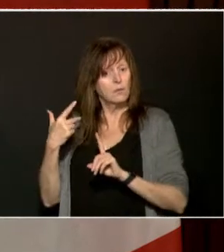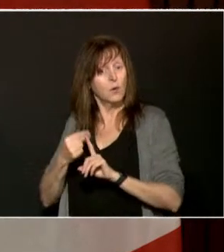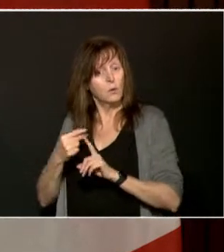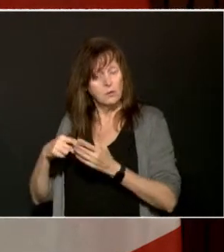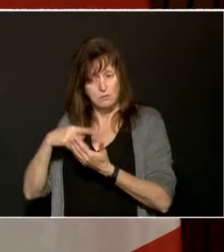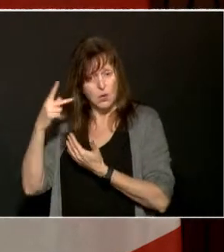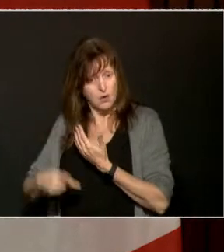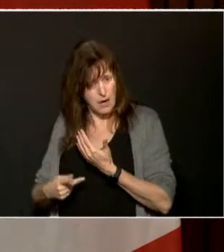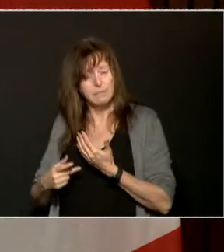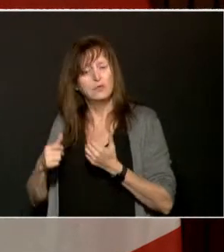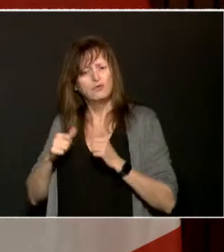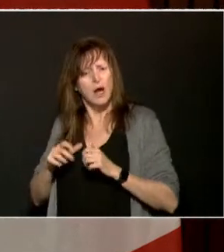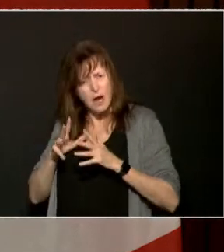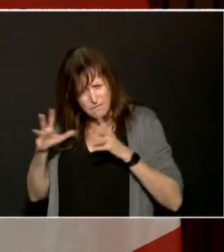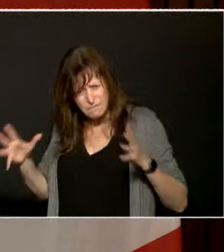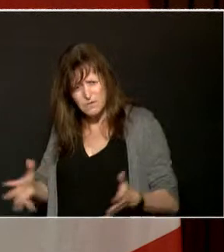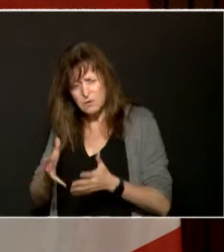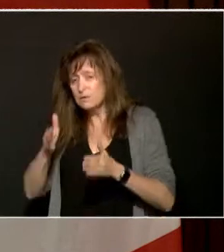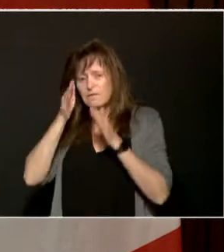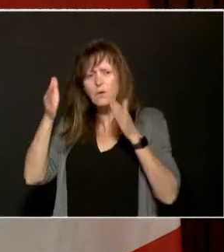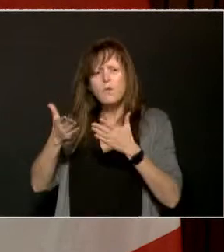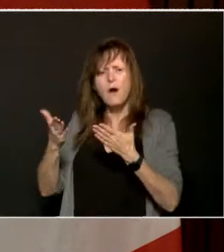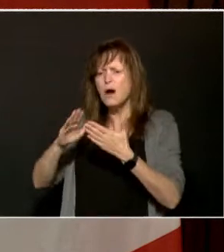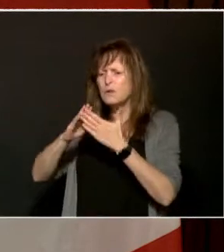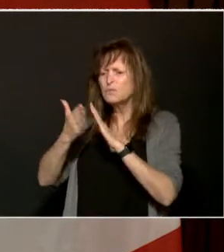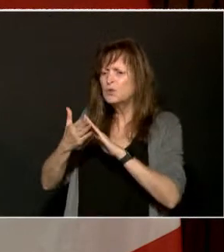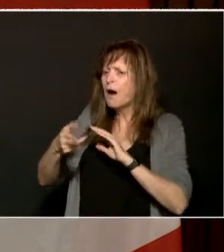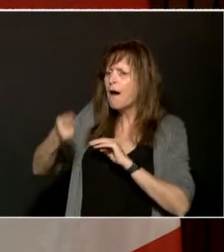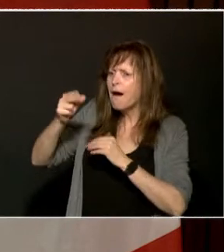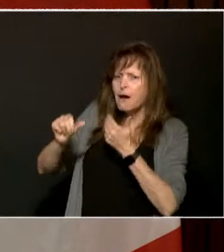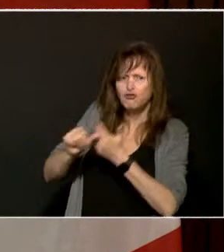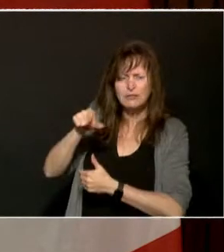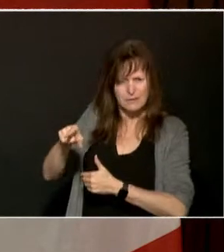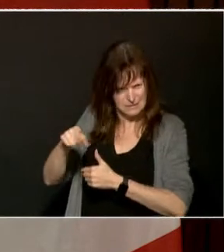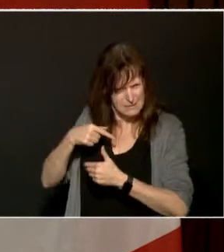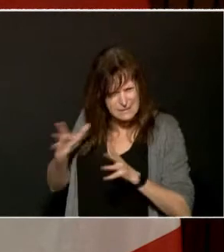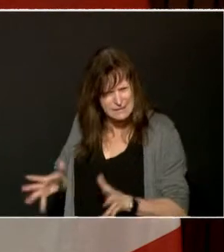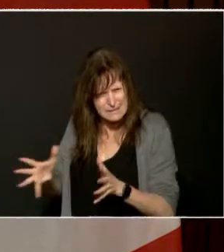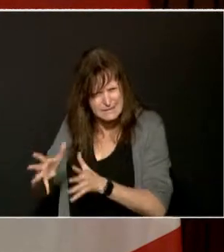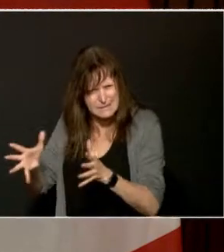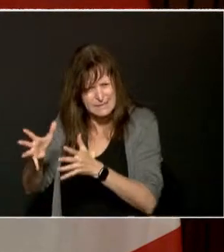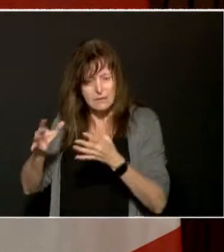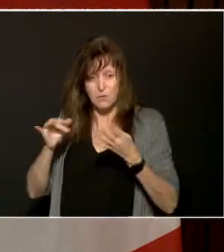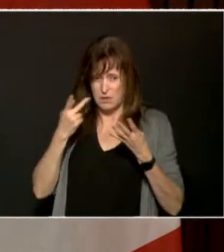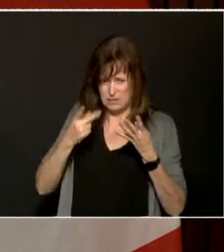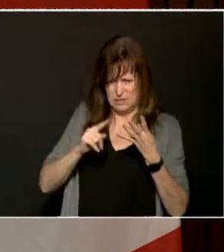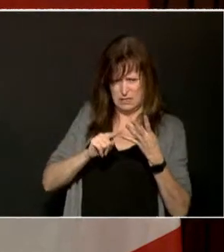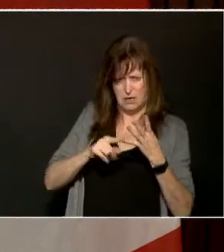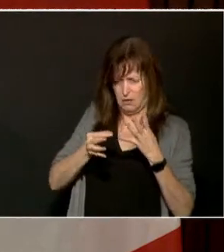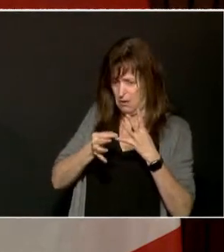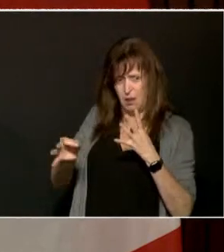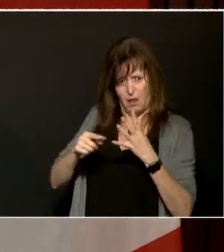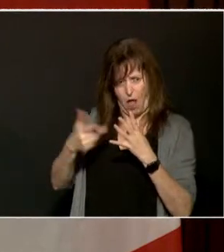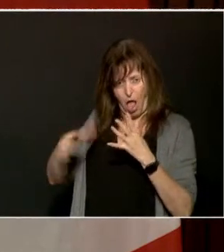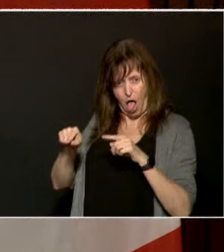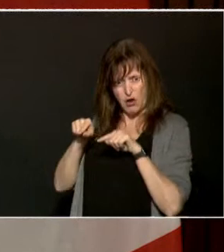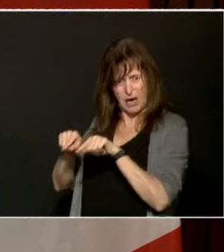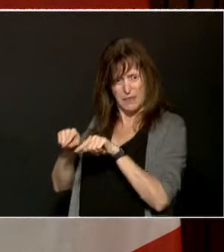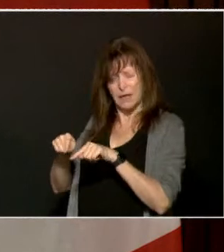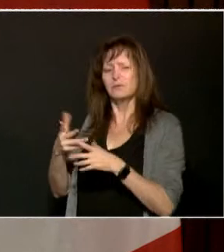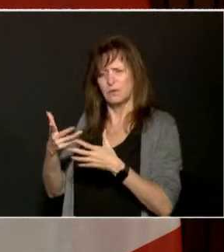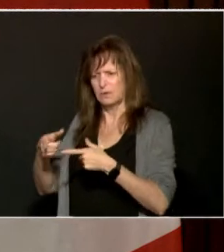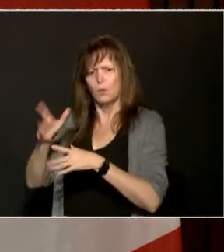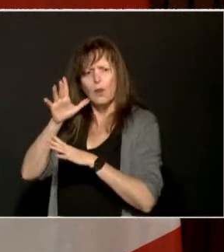high-risk, high Delta risk communities so that we actually protect against that sort of surge that we've seen in the UK. While there has been a